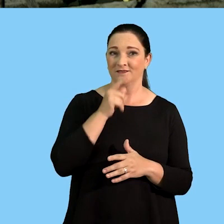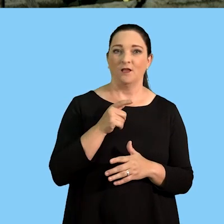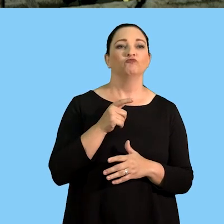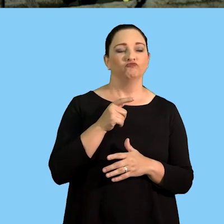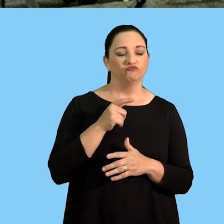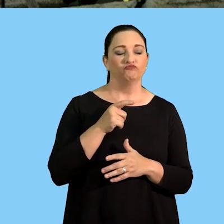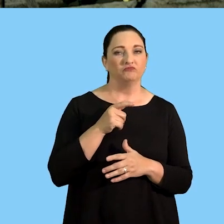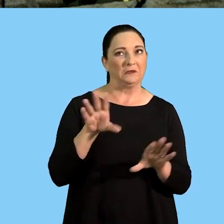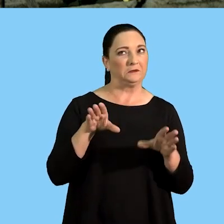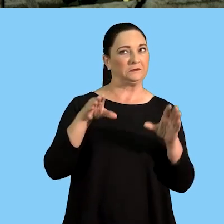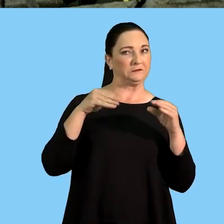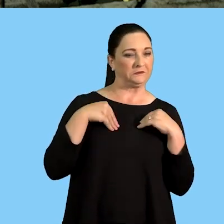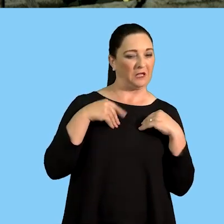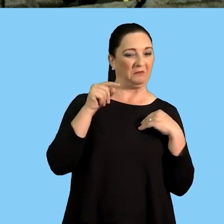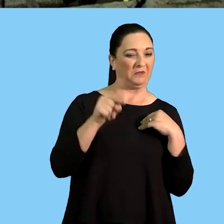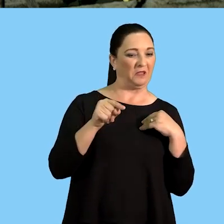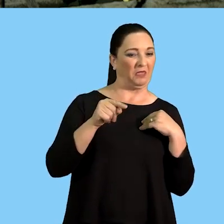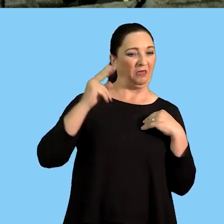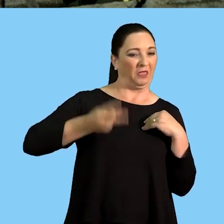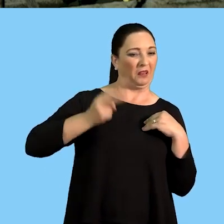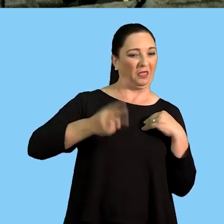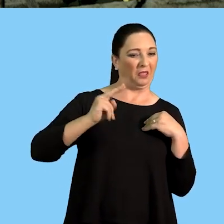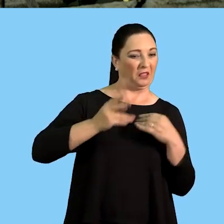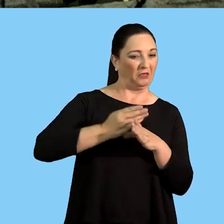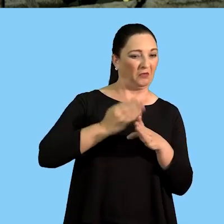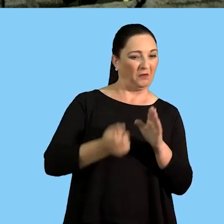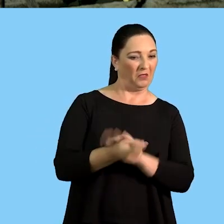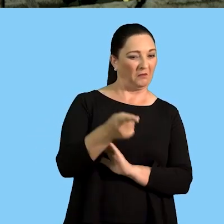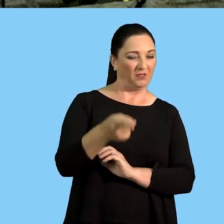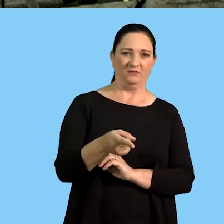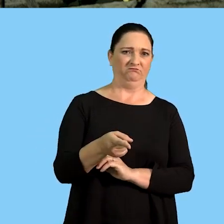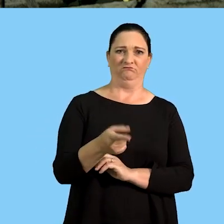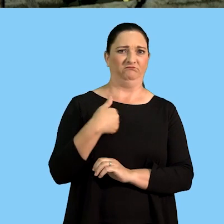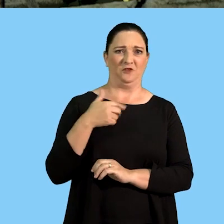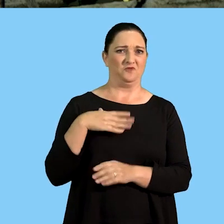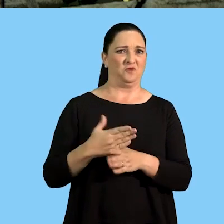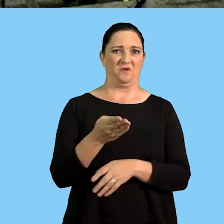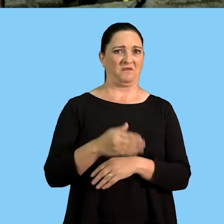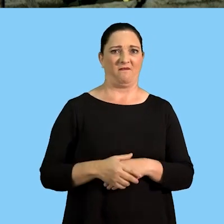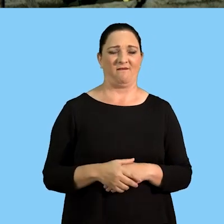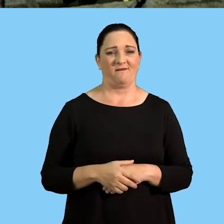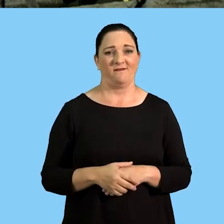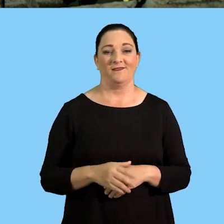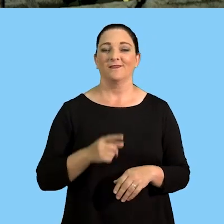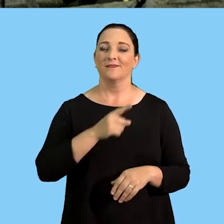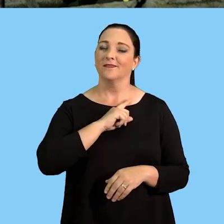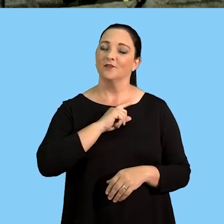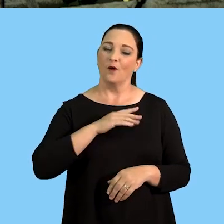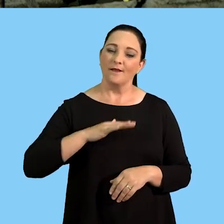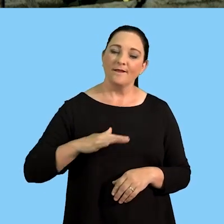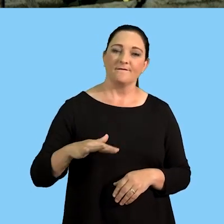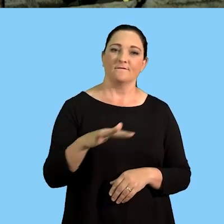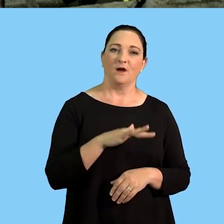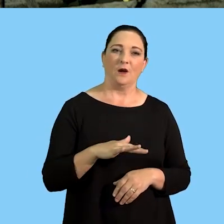job offer at a business where many accidents have occurred. Now, obviously, if you know that a particular